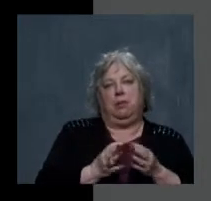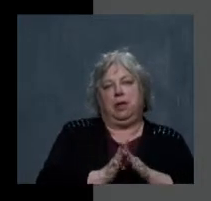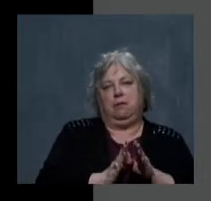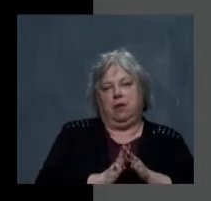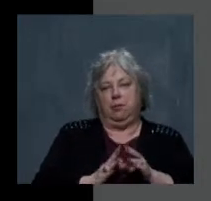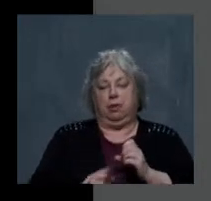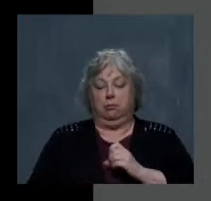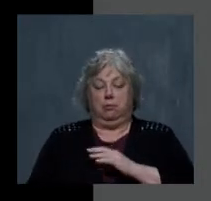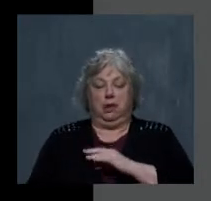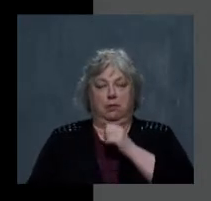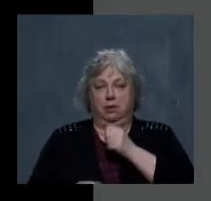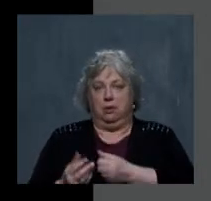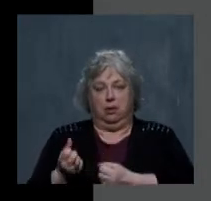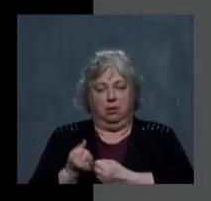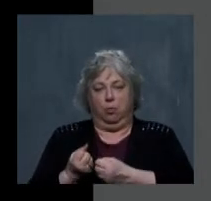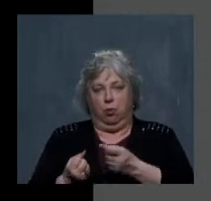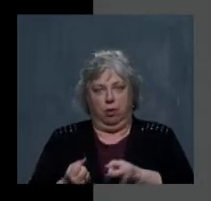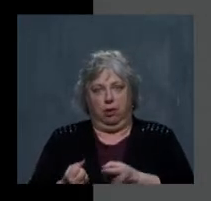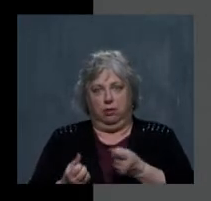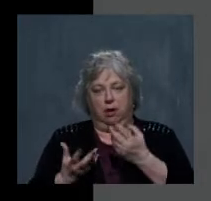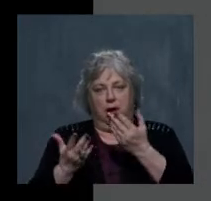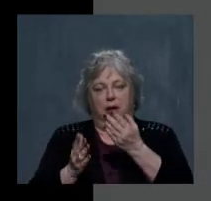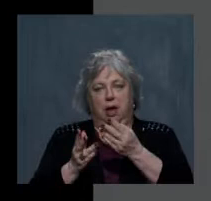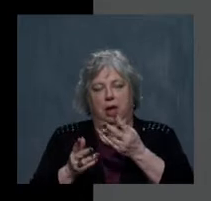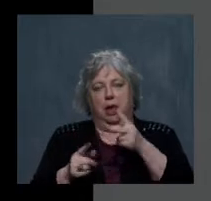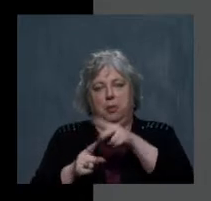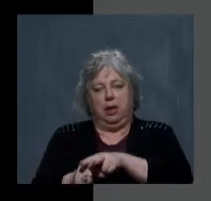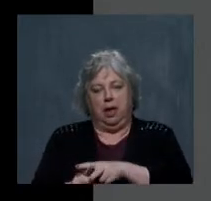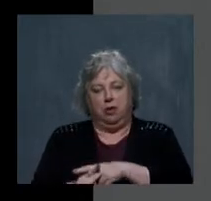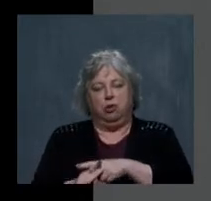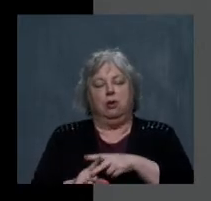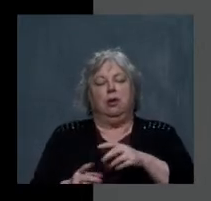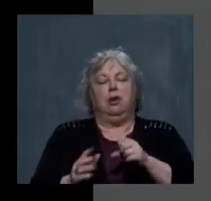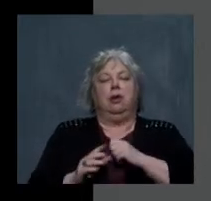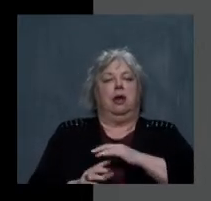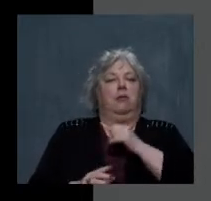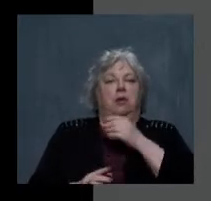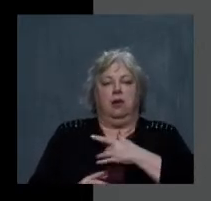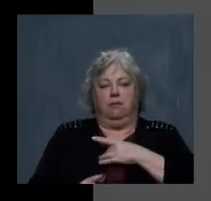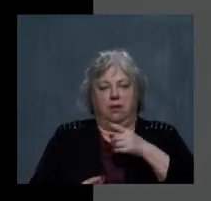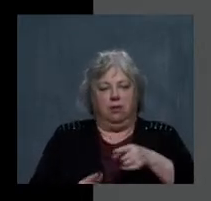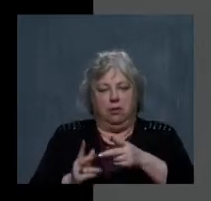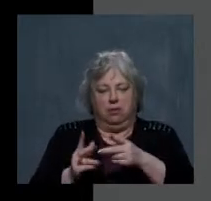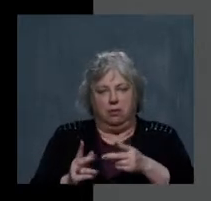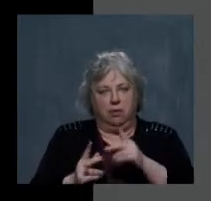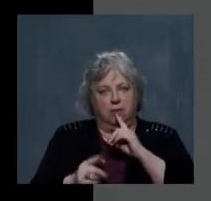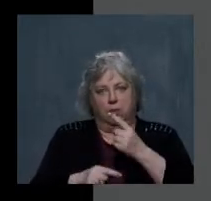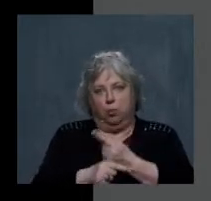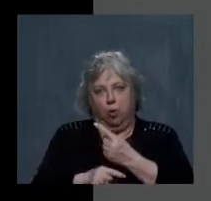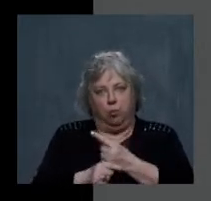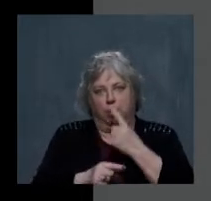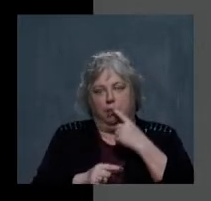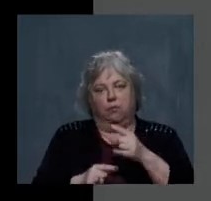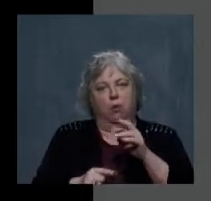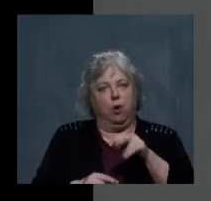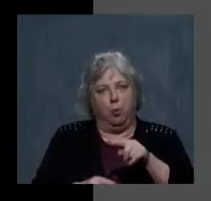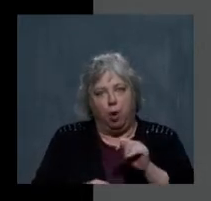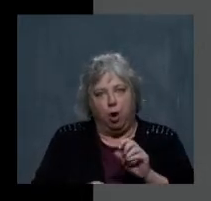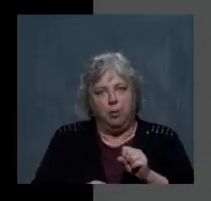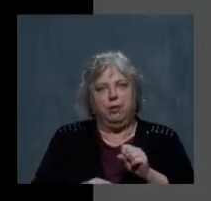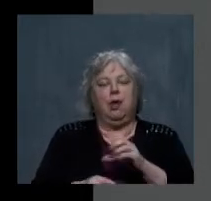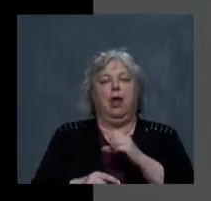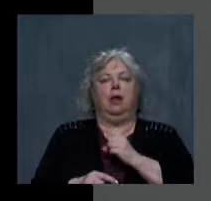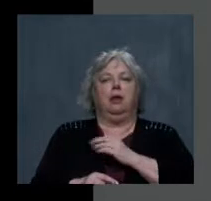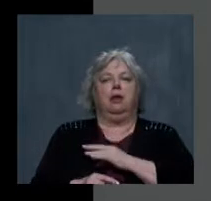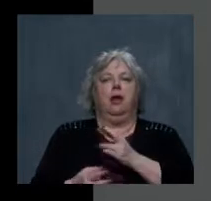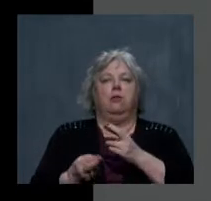is not supportive. Staff does not feel this location is appropriate for multifamily development as proposed by the developer, and staff